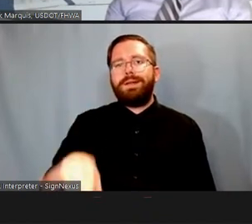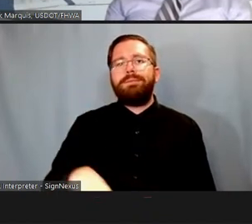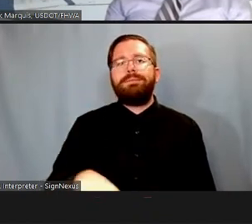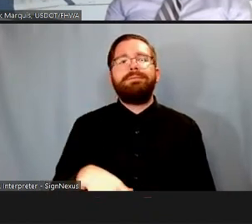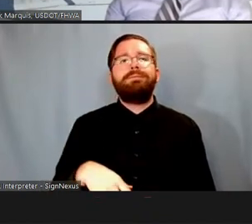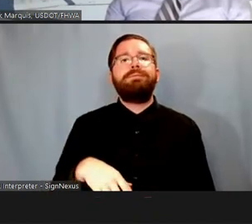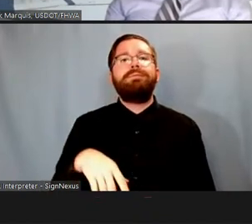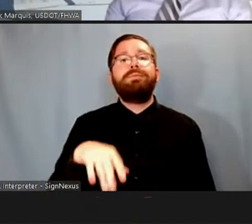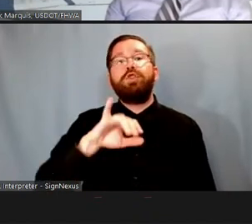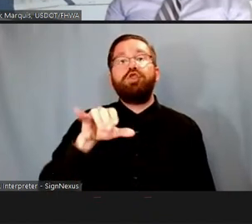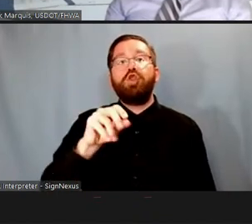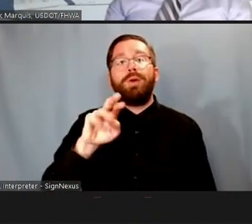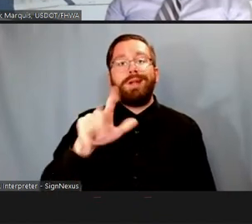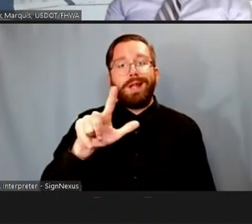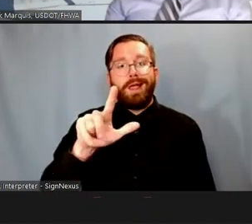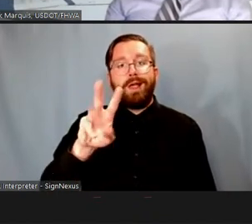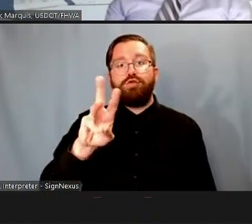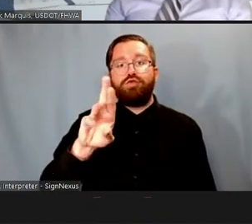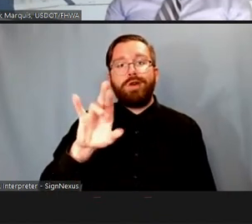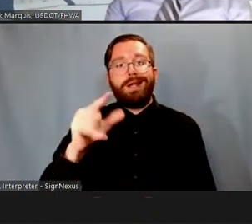jonelle wright